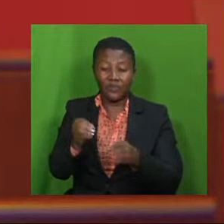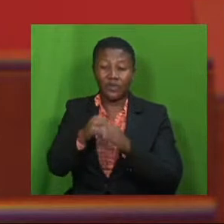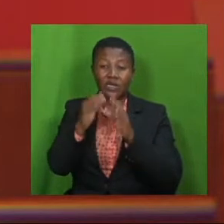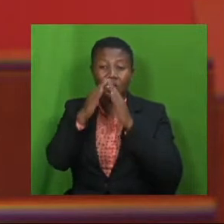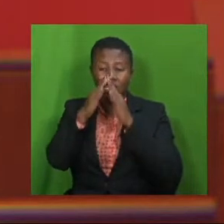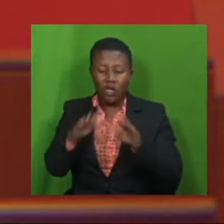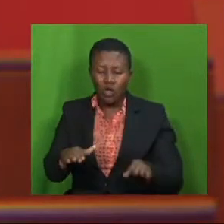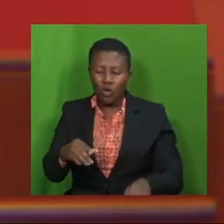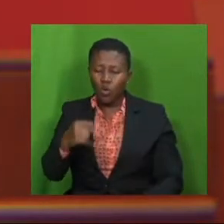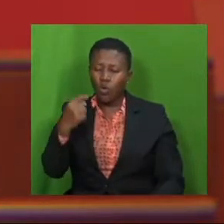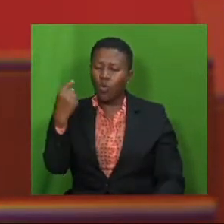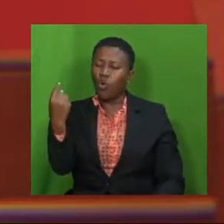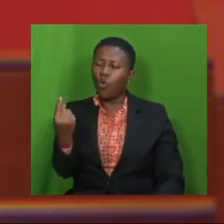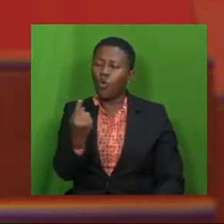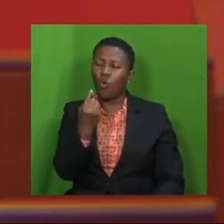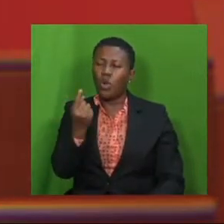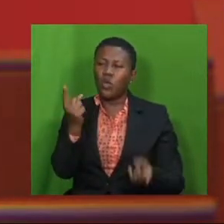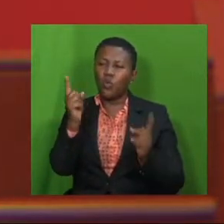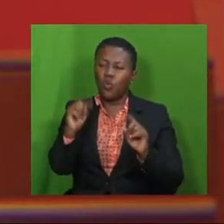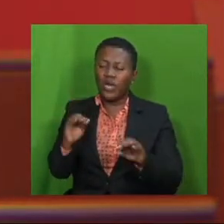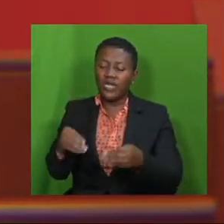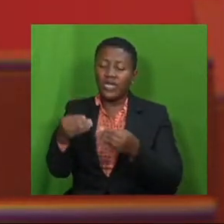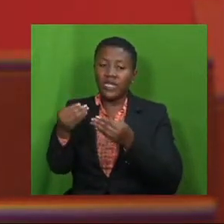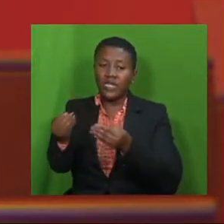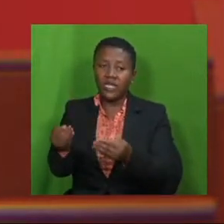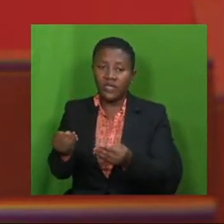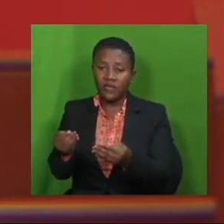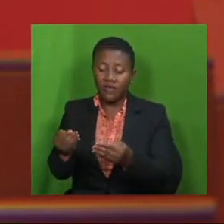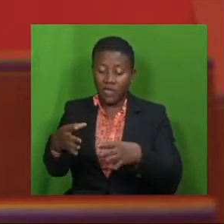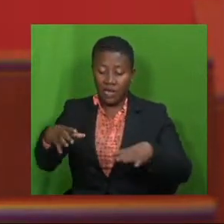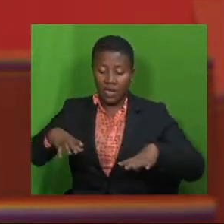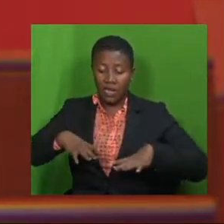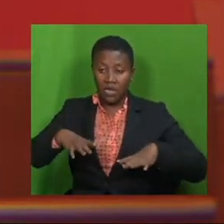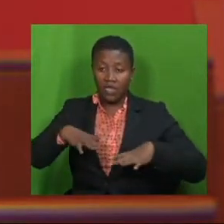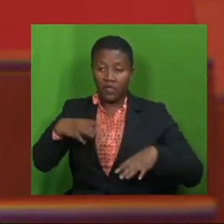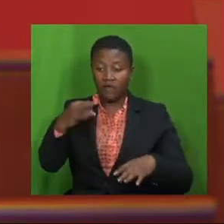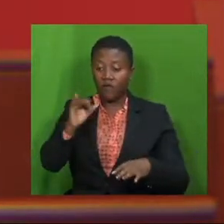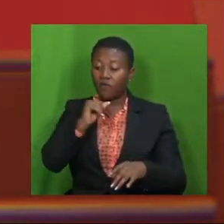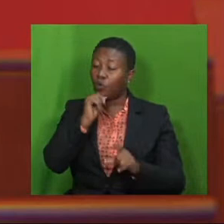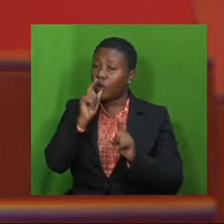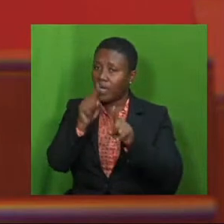unless leave of absence has been given him by Mr. Speaker."